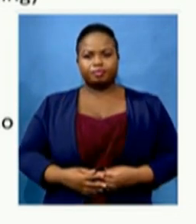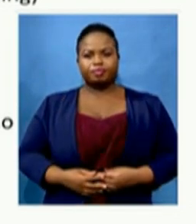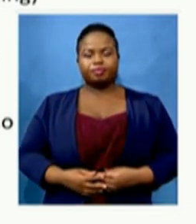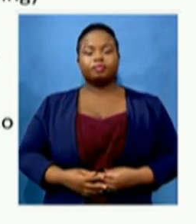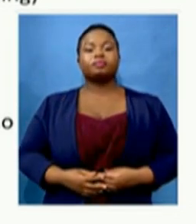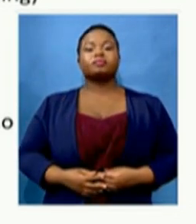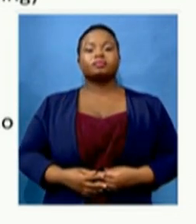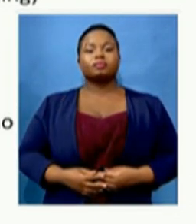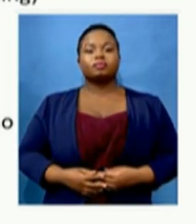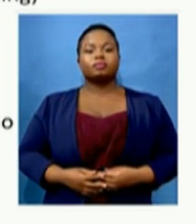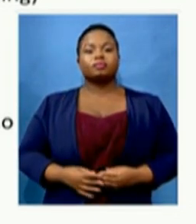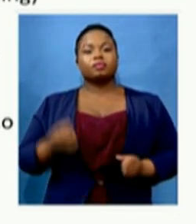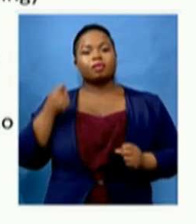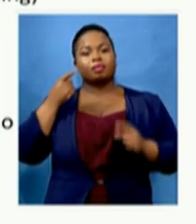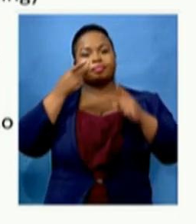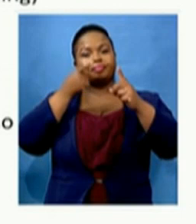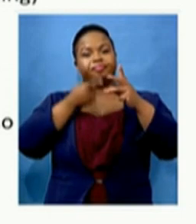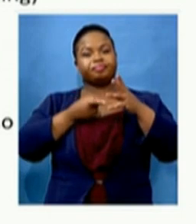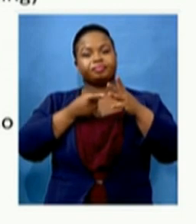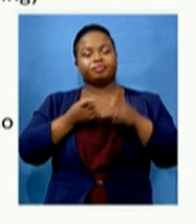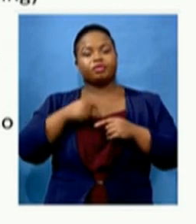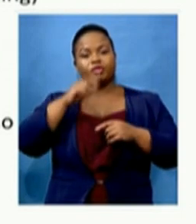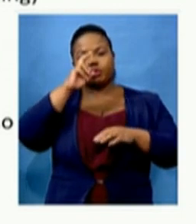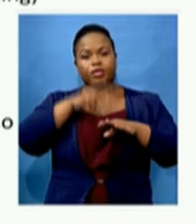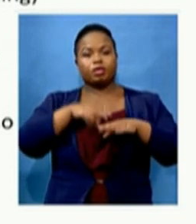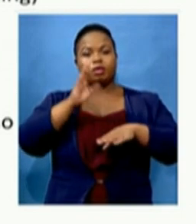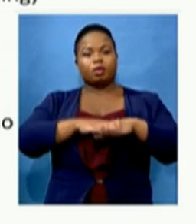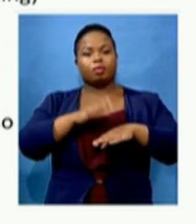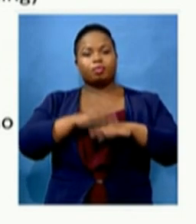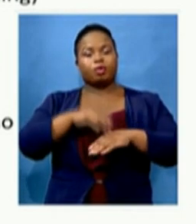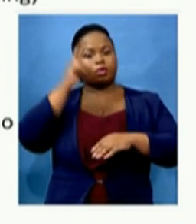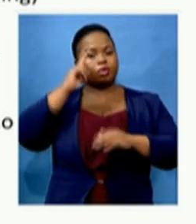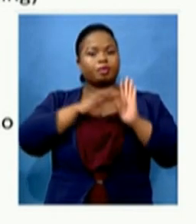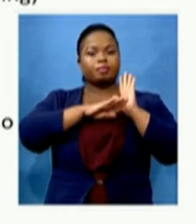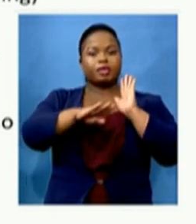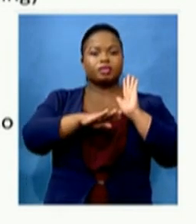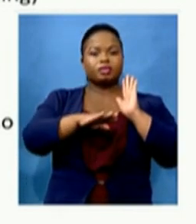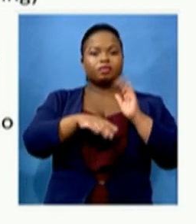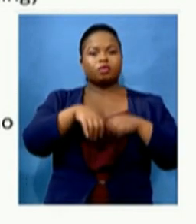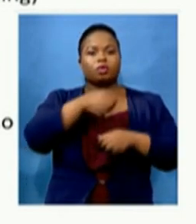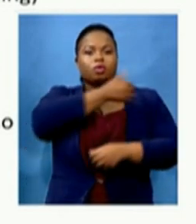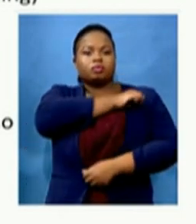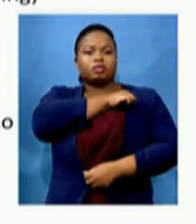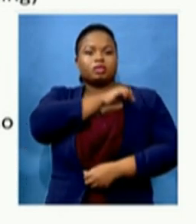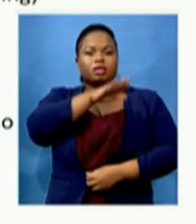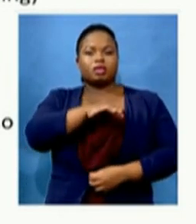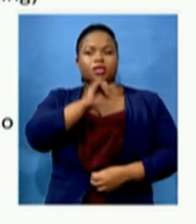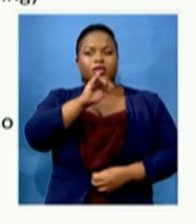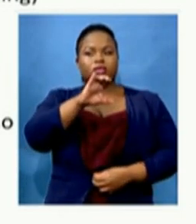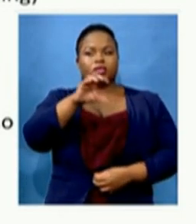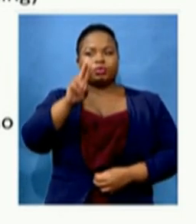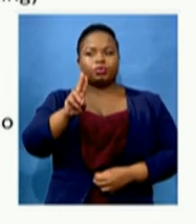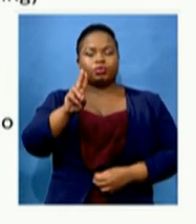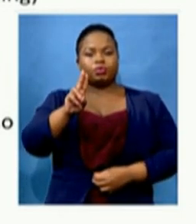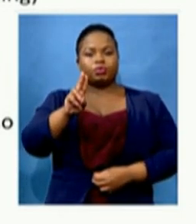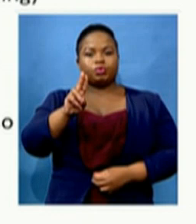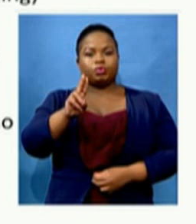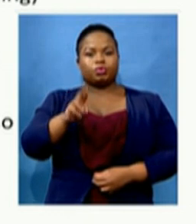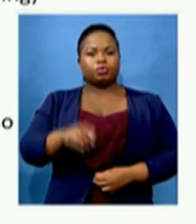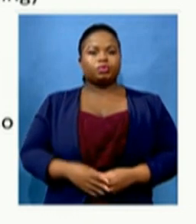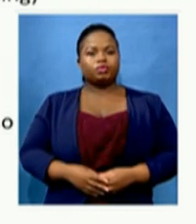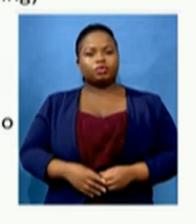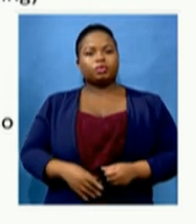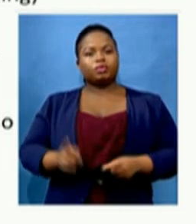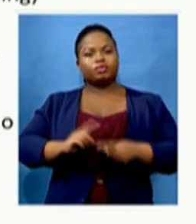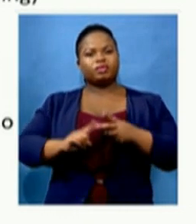hospital beds and ICU beds. We account for stricter criteria to entry or the existing capacity.